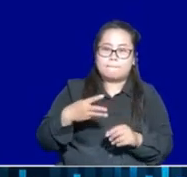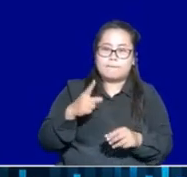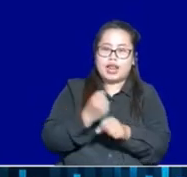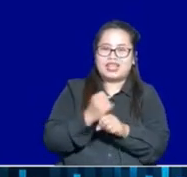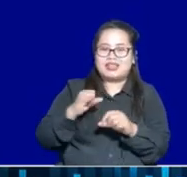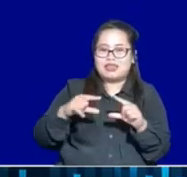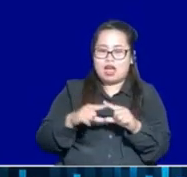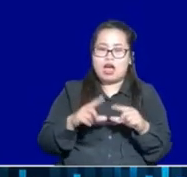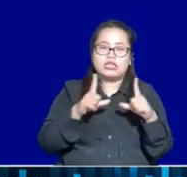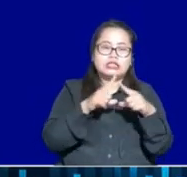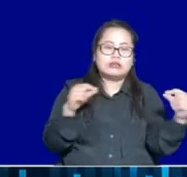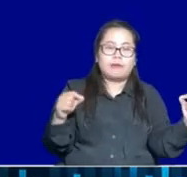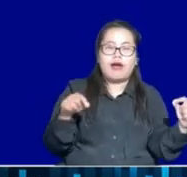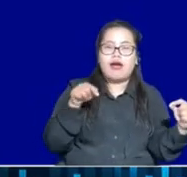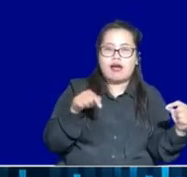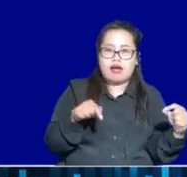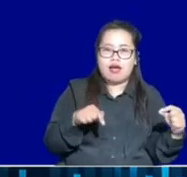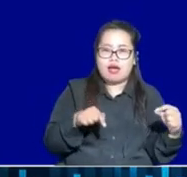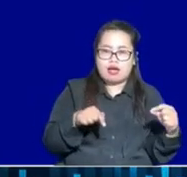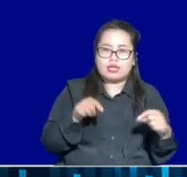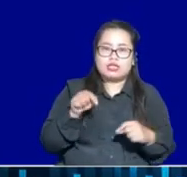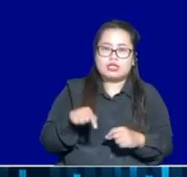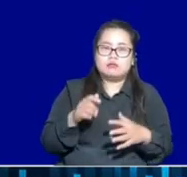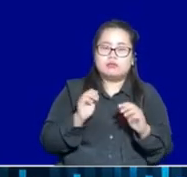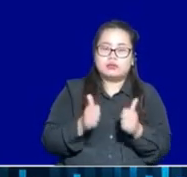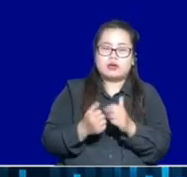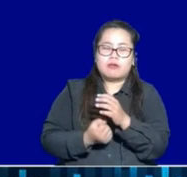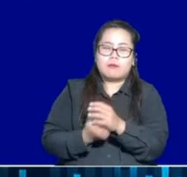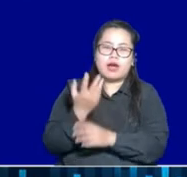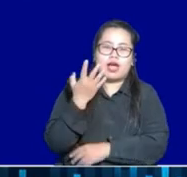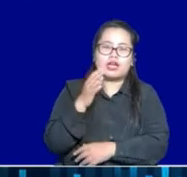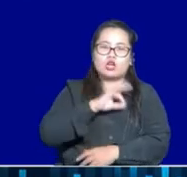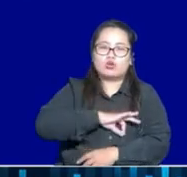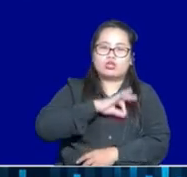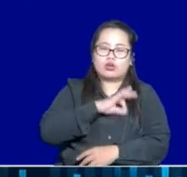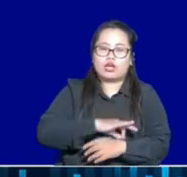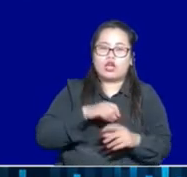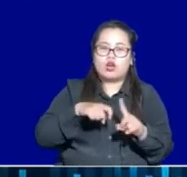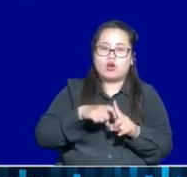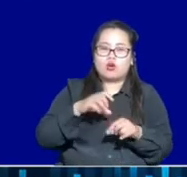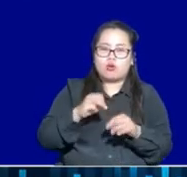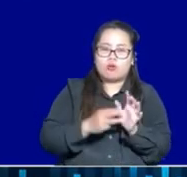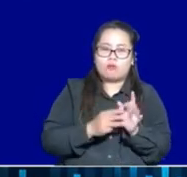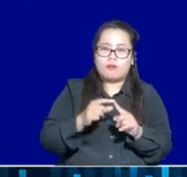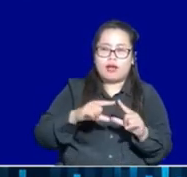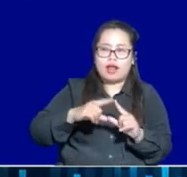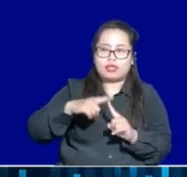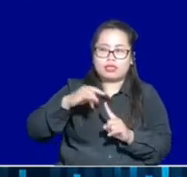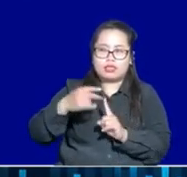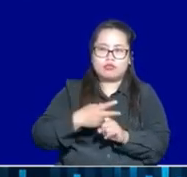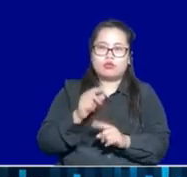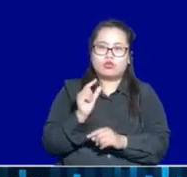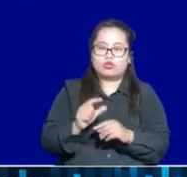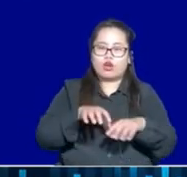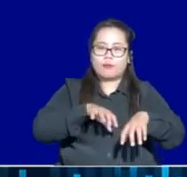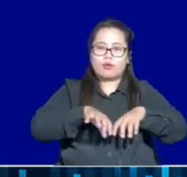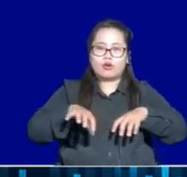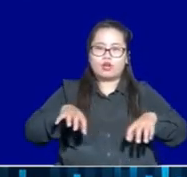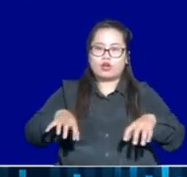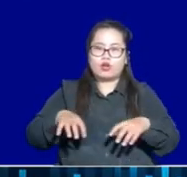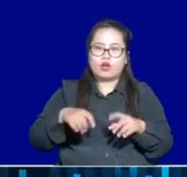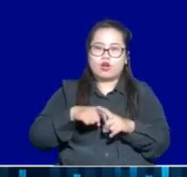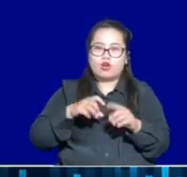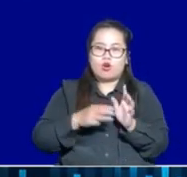could develop comparative advantage in energy intensive products like steel. So you could get into